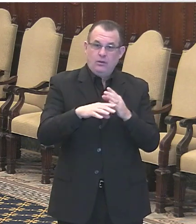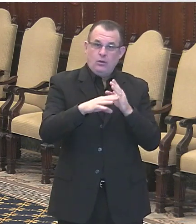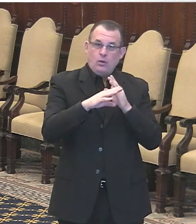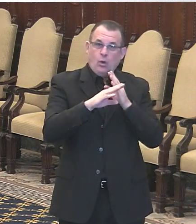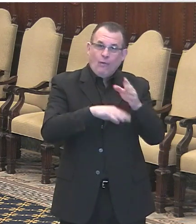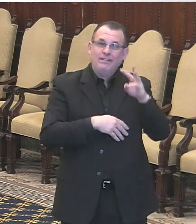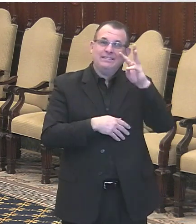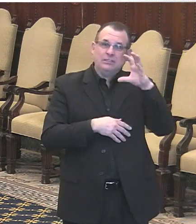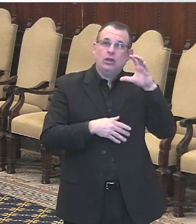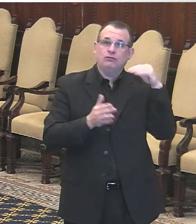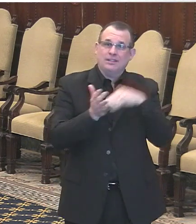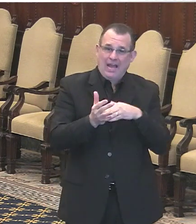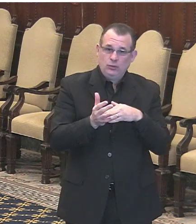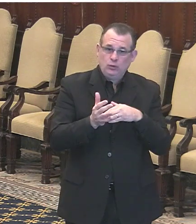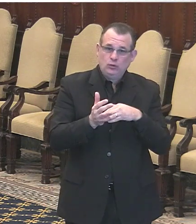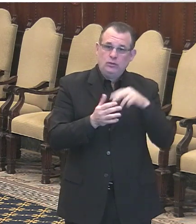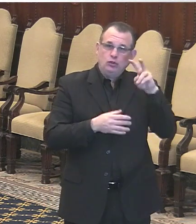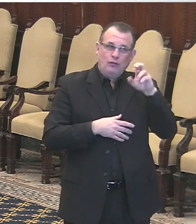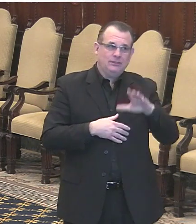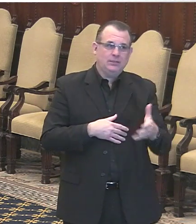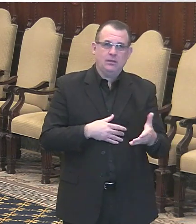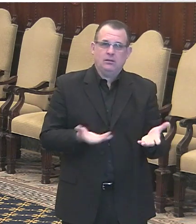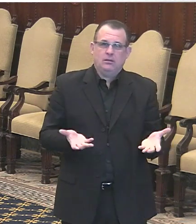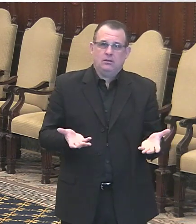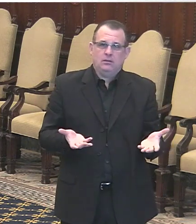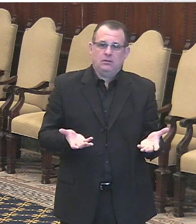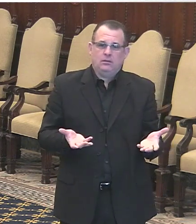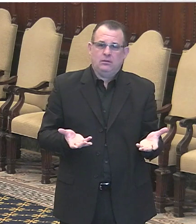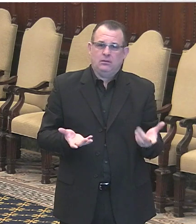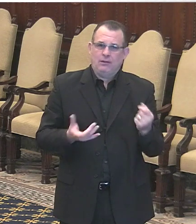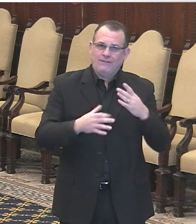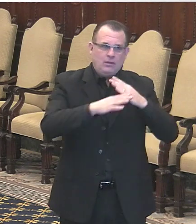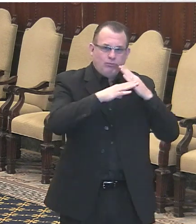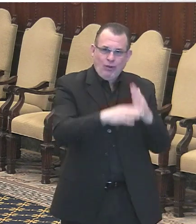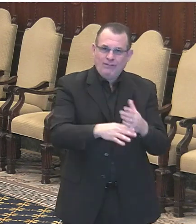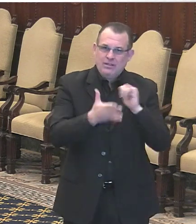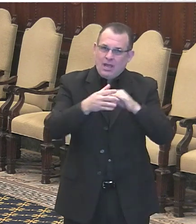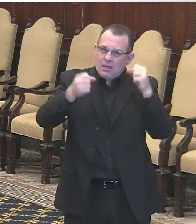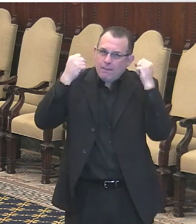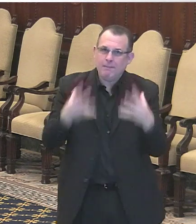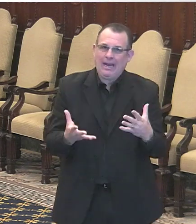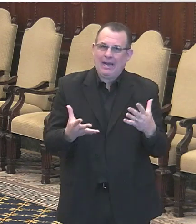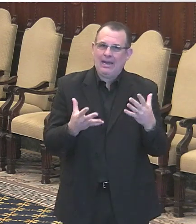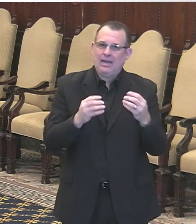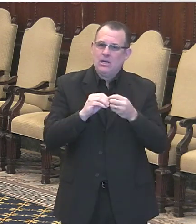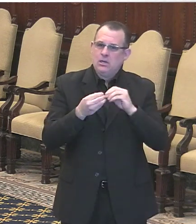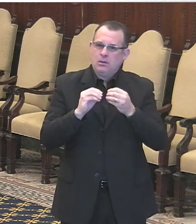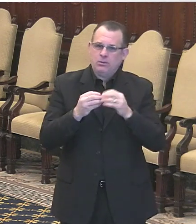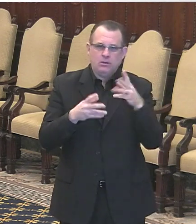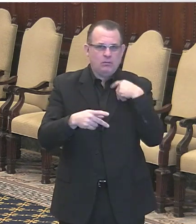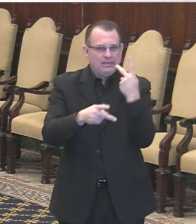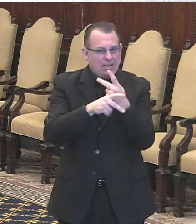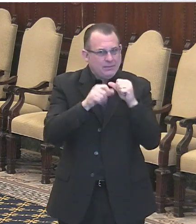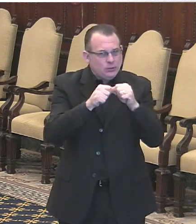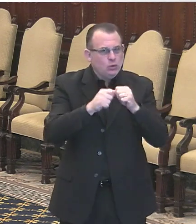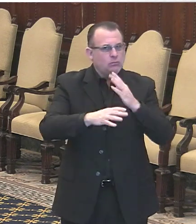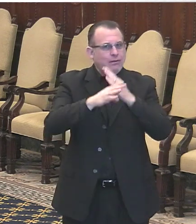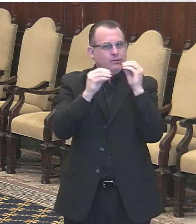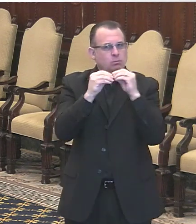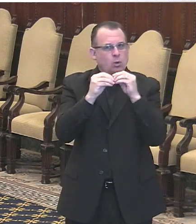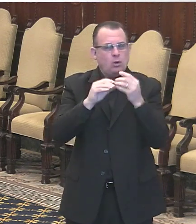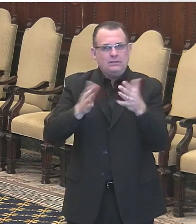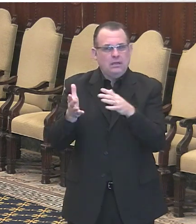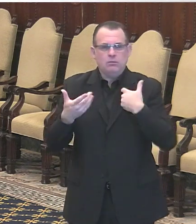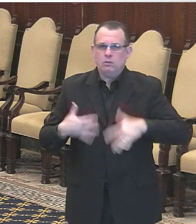the actions we're taking are preventing many, many deaths, and we need to continue to do that in order to prevent more deaths in the future. It's